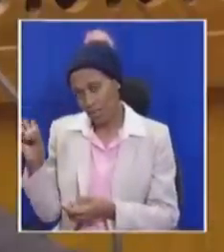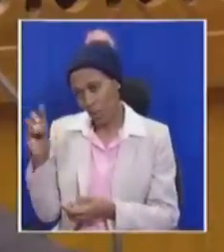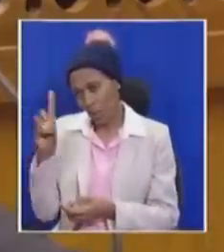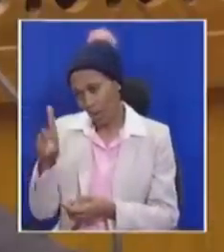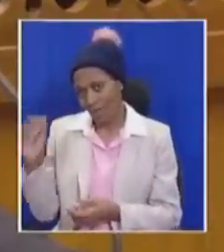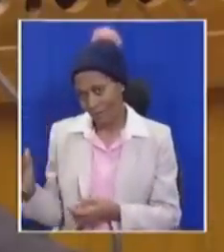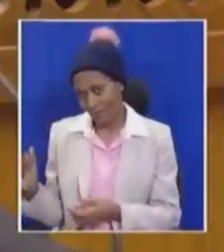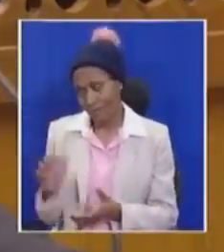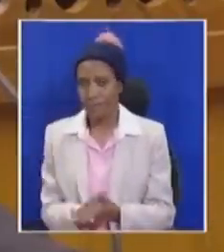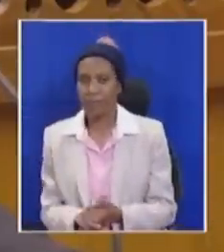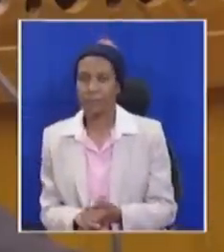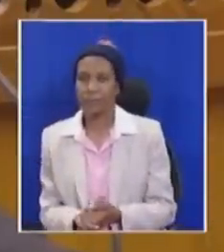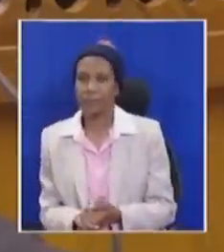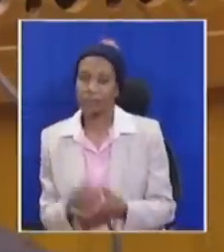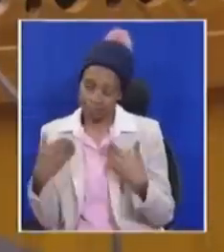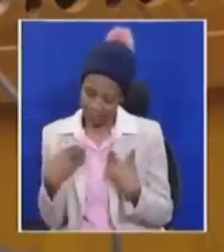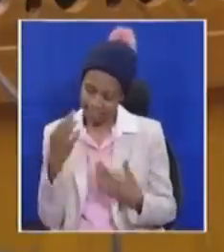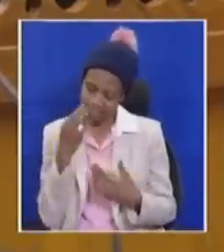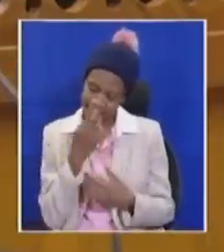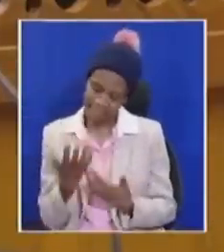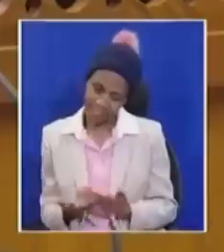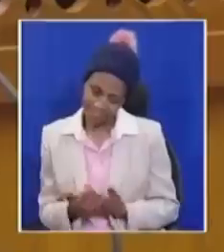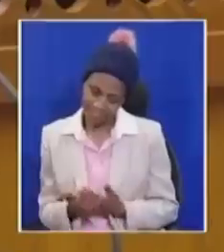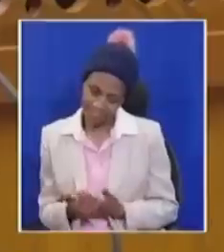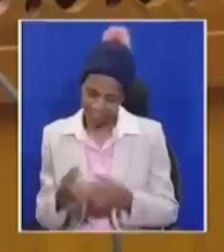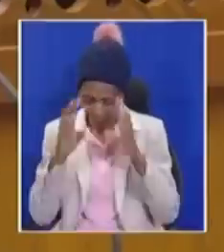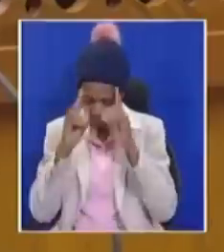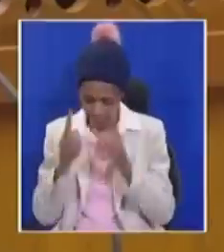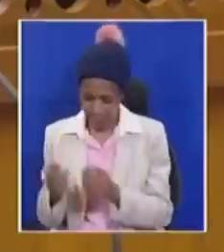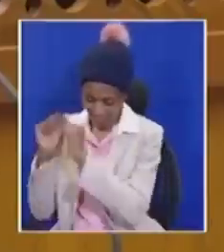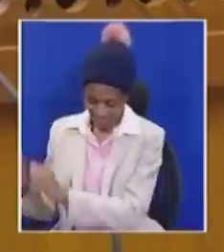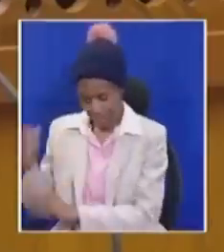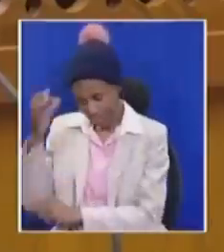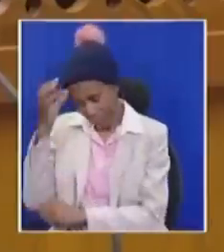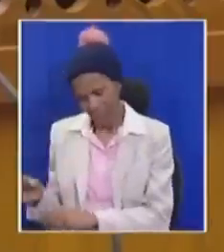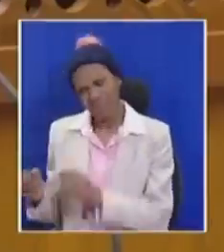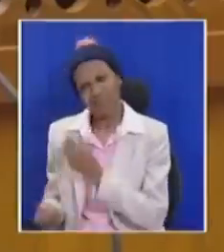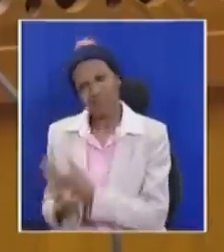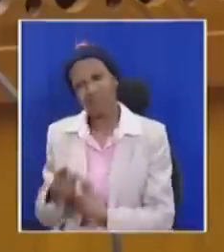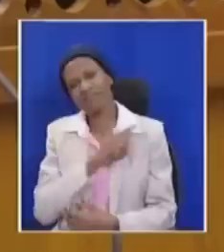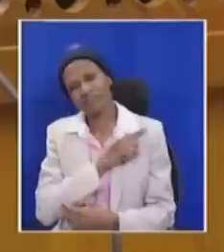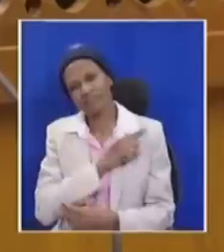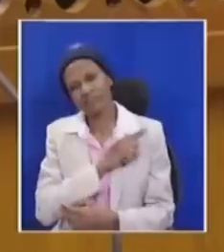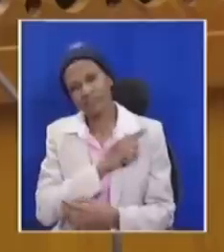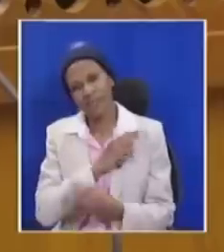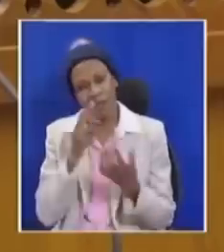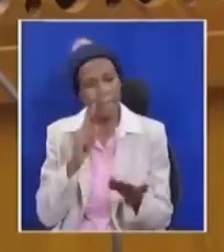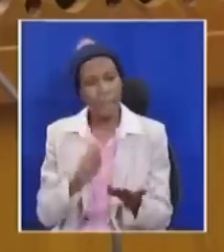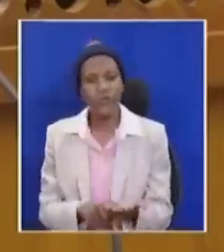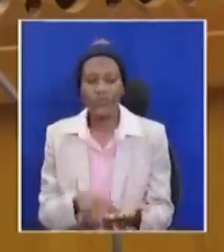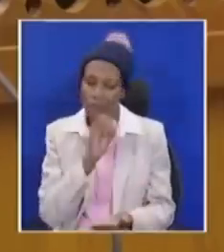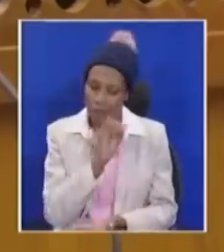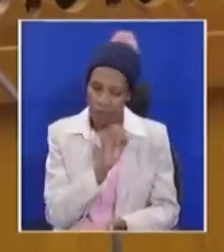101A. So I'm saying this decision by government was informed by the material